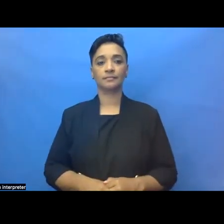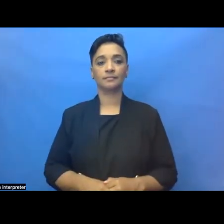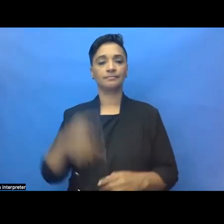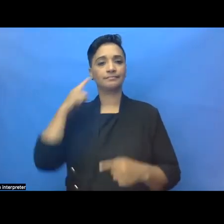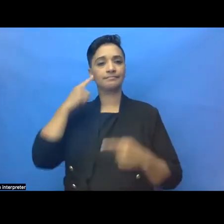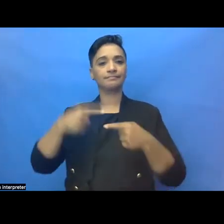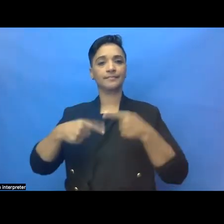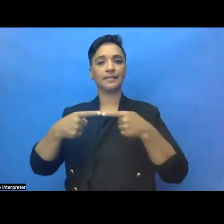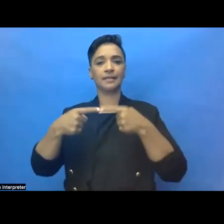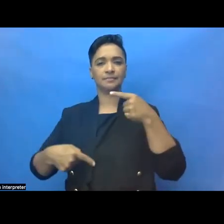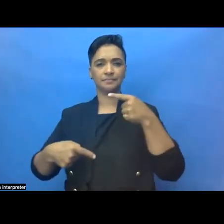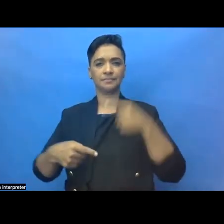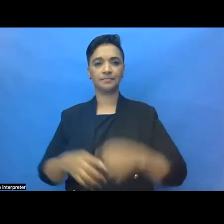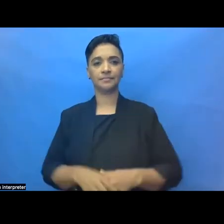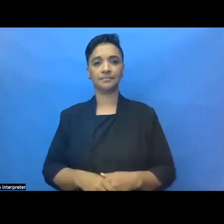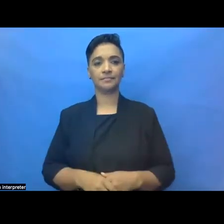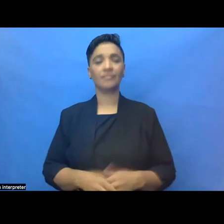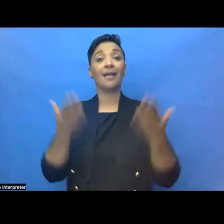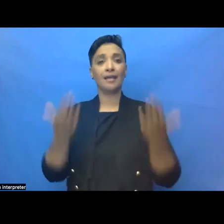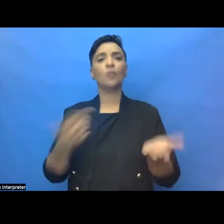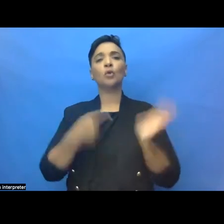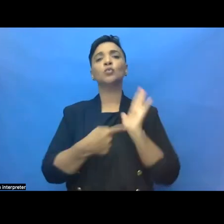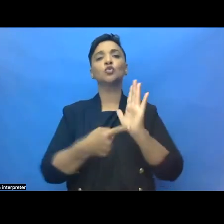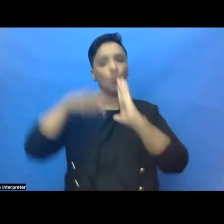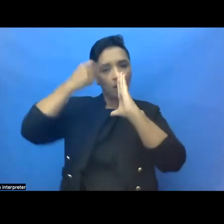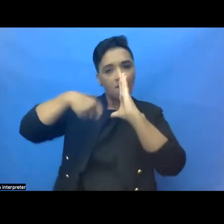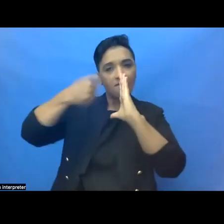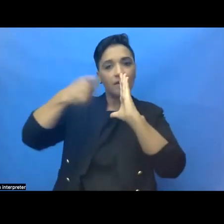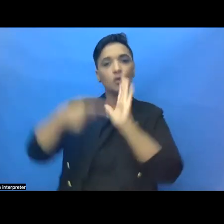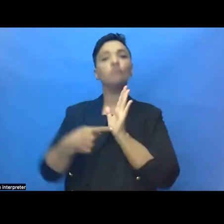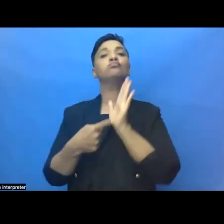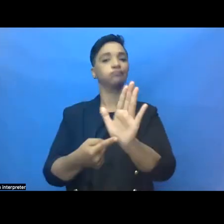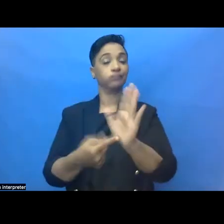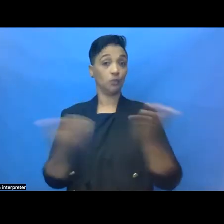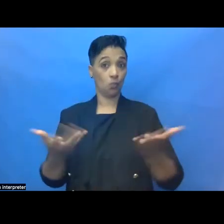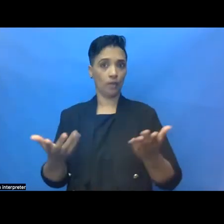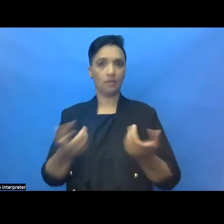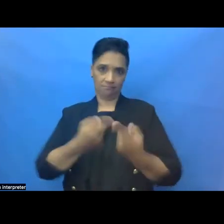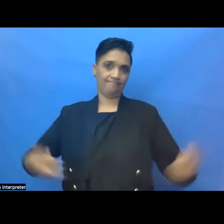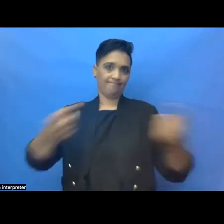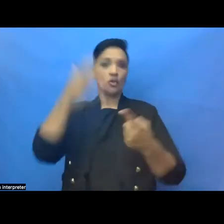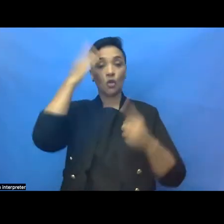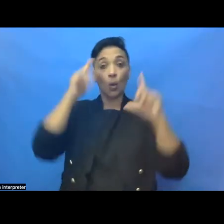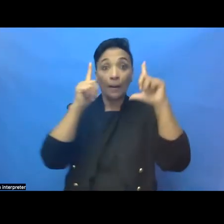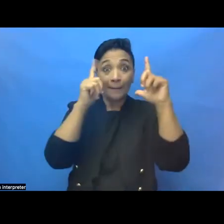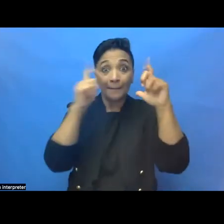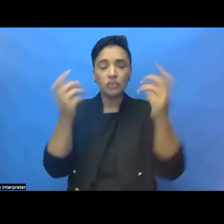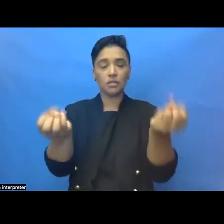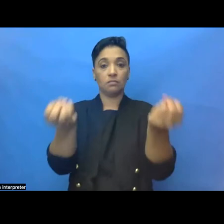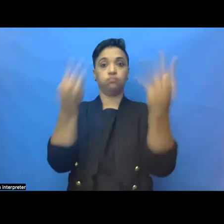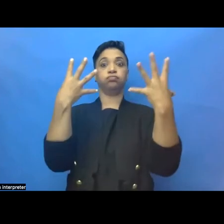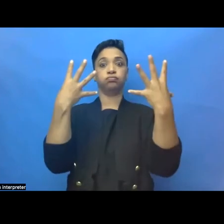now to show you a video compilation from our visits, because as we all know, a picture is worth 1,000